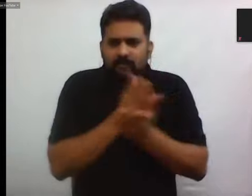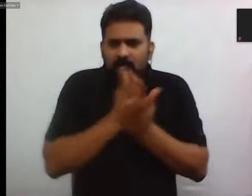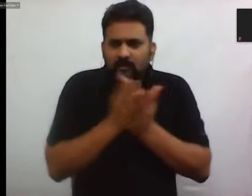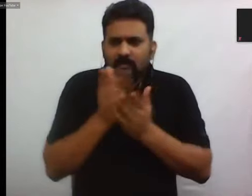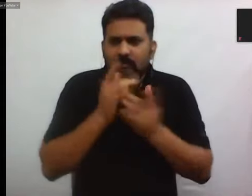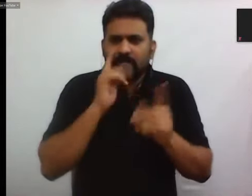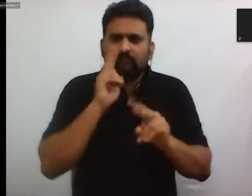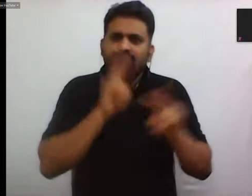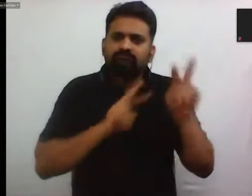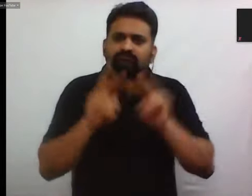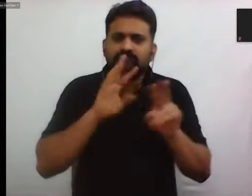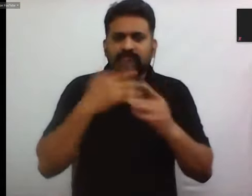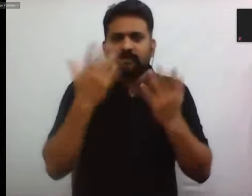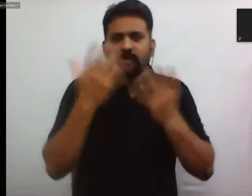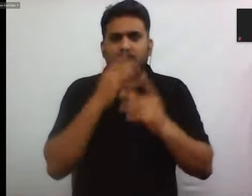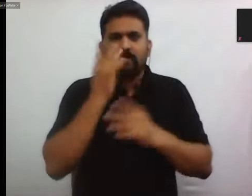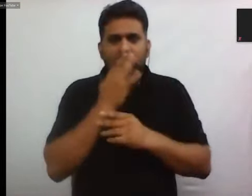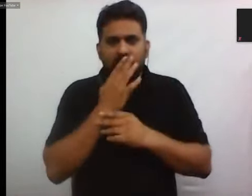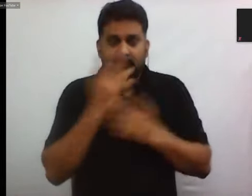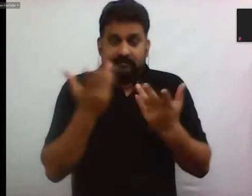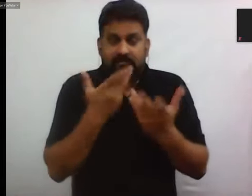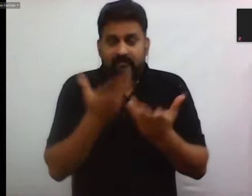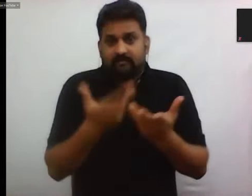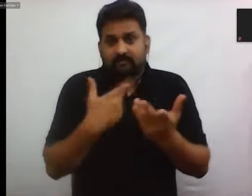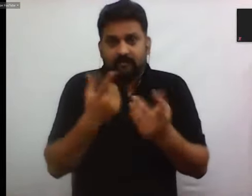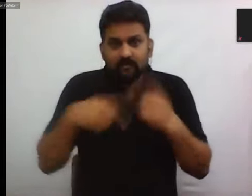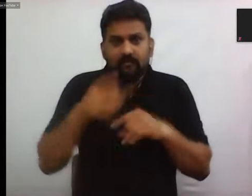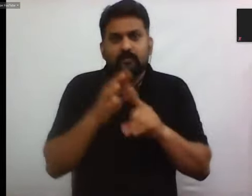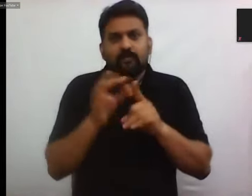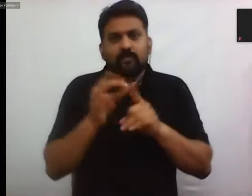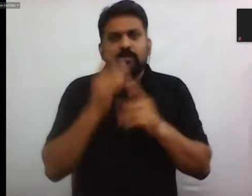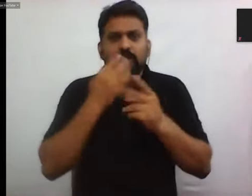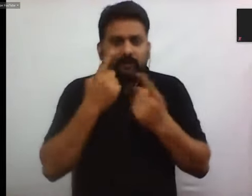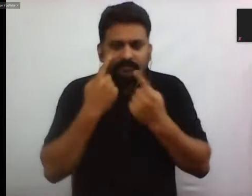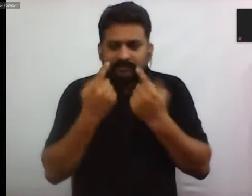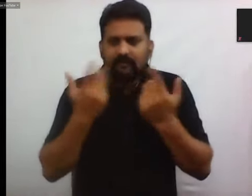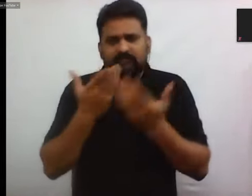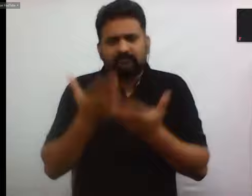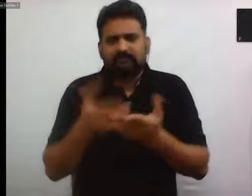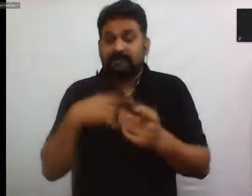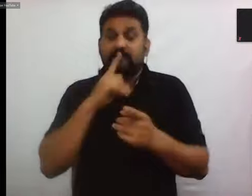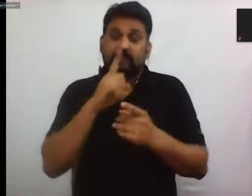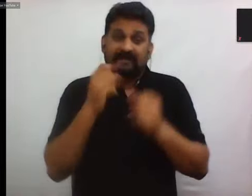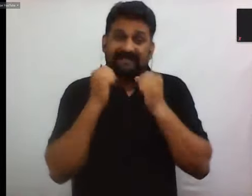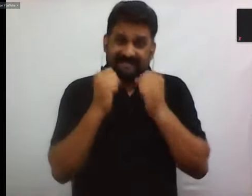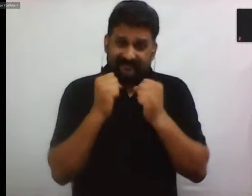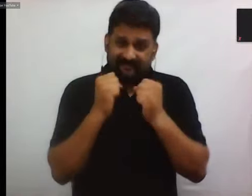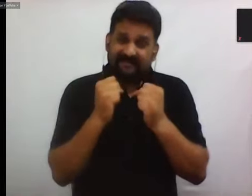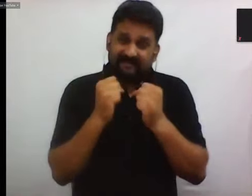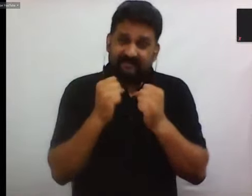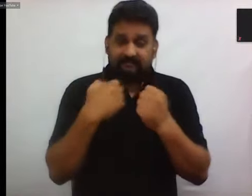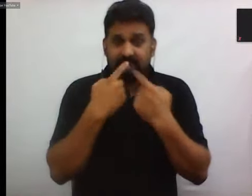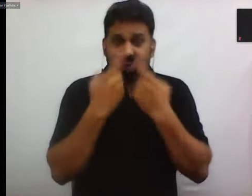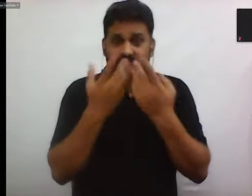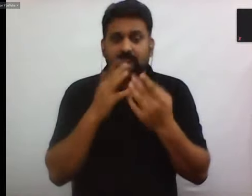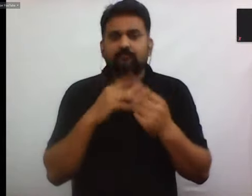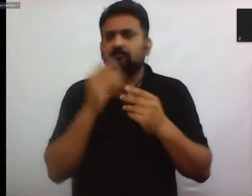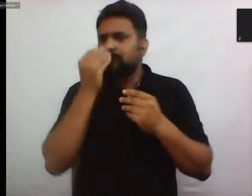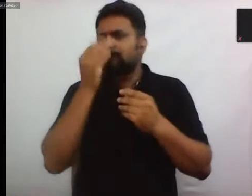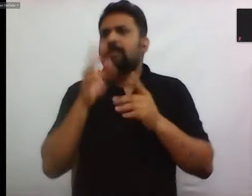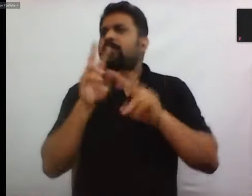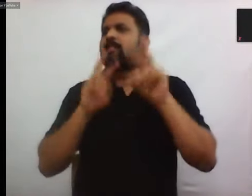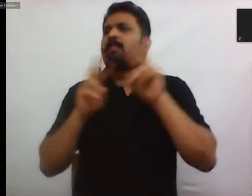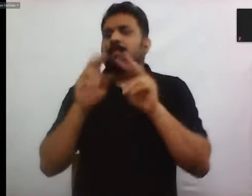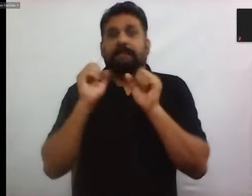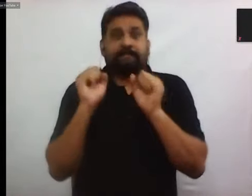are the color, I mean, this is how we can do the color test for the children. It is very difficult, as I told you. Formal assessment is impossible,